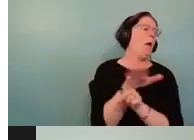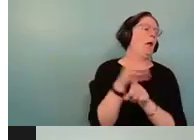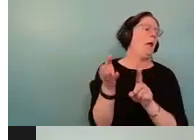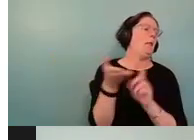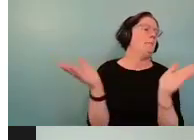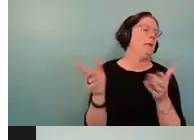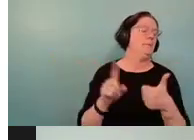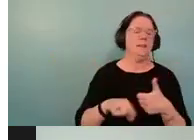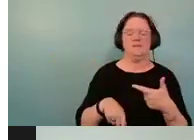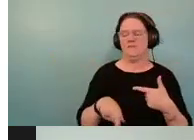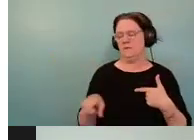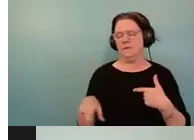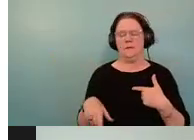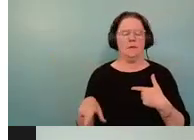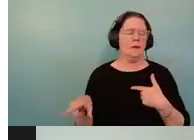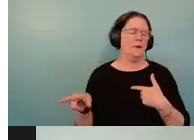They are